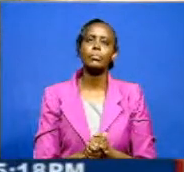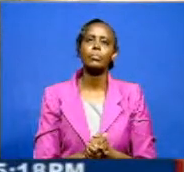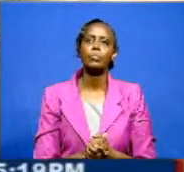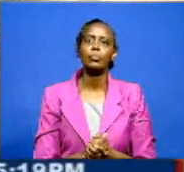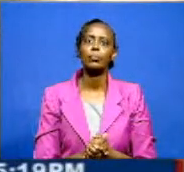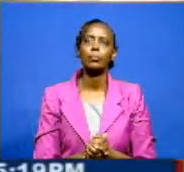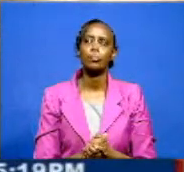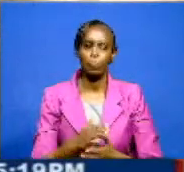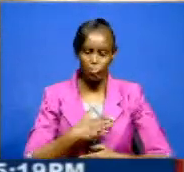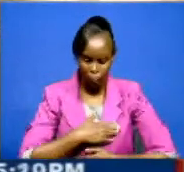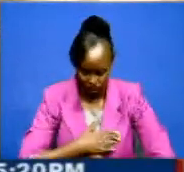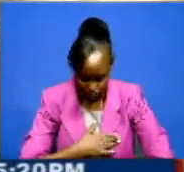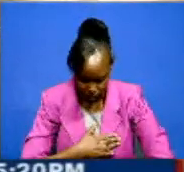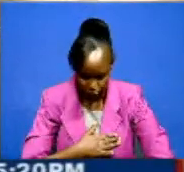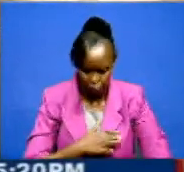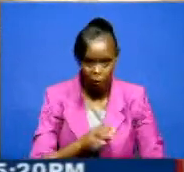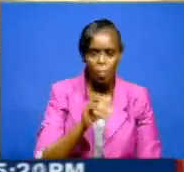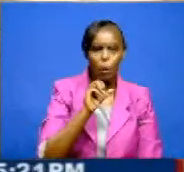Senator Mogeni.